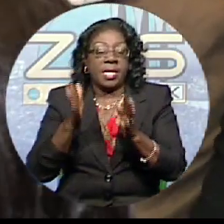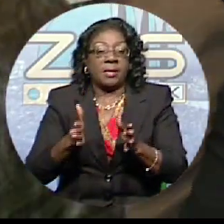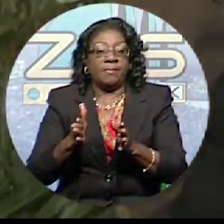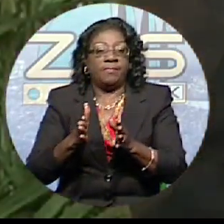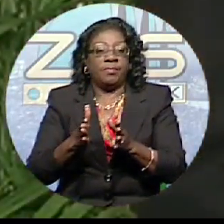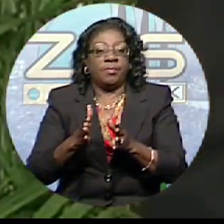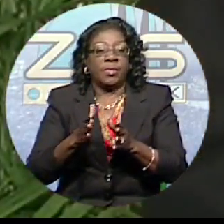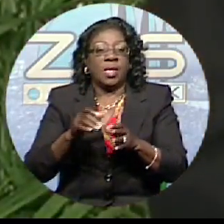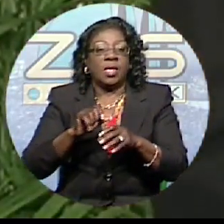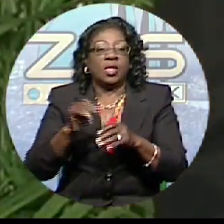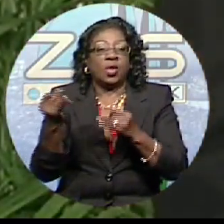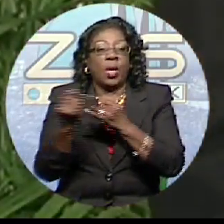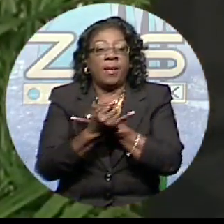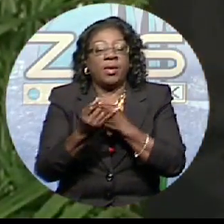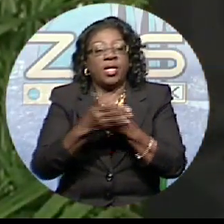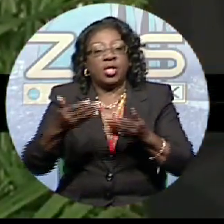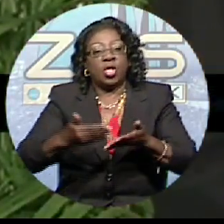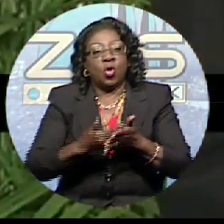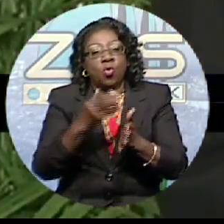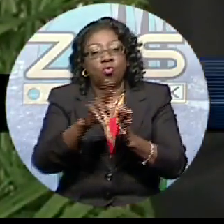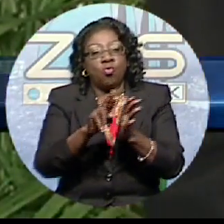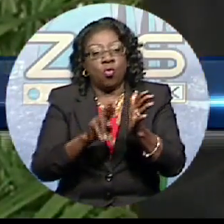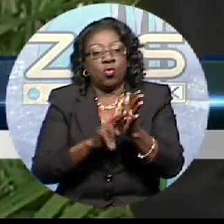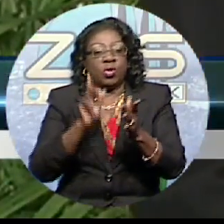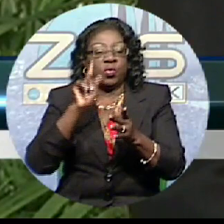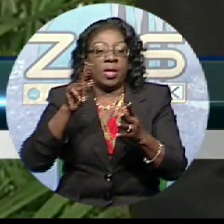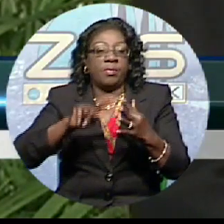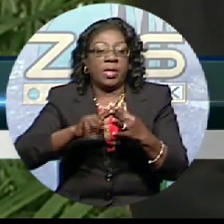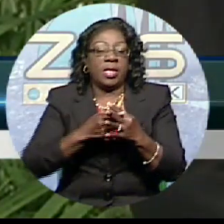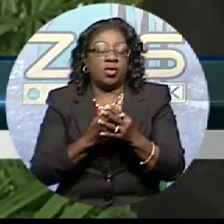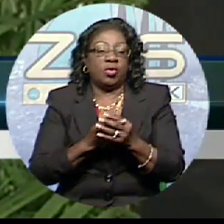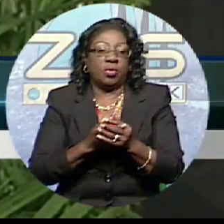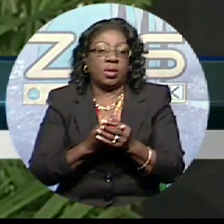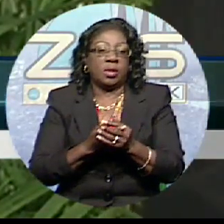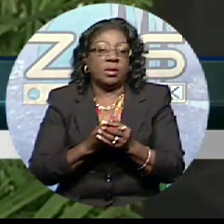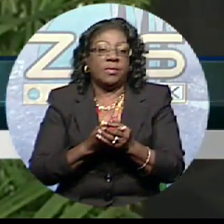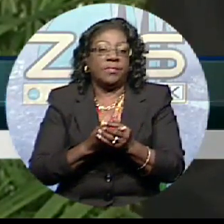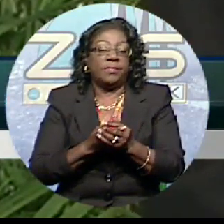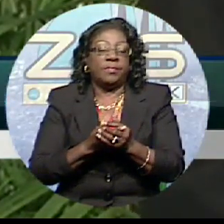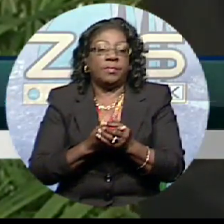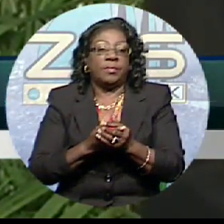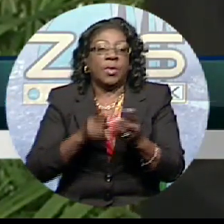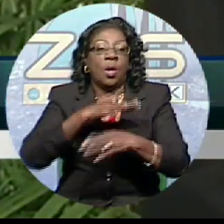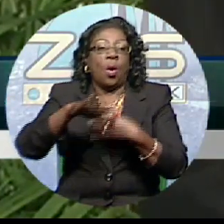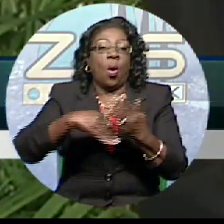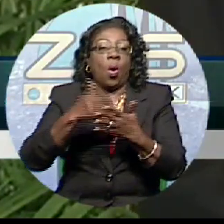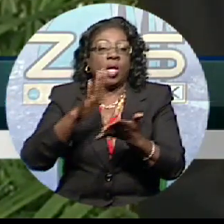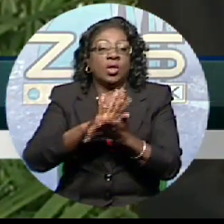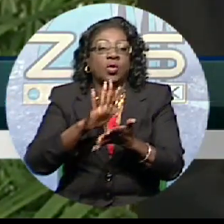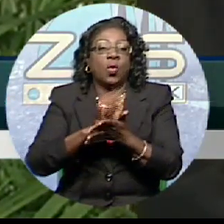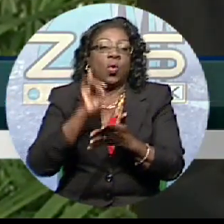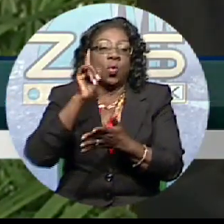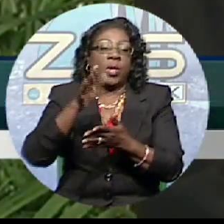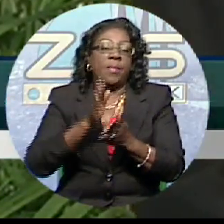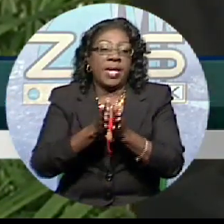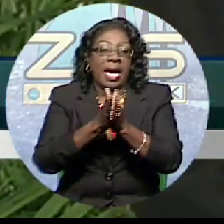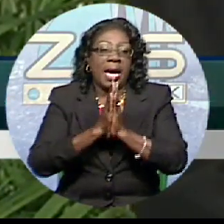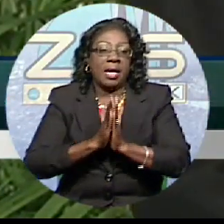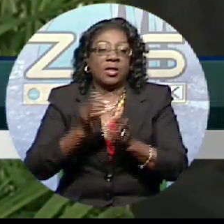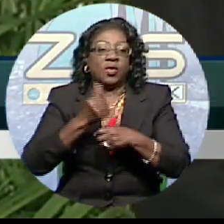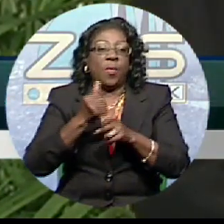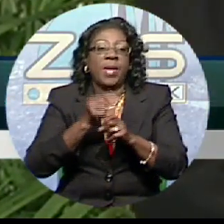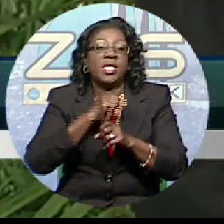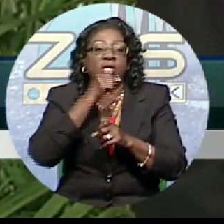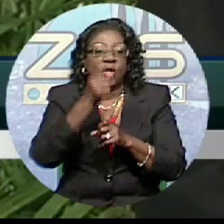So in immigration, new rules are going to be introduced. For example, all schools will be asked to be sure that